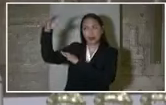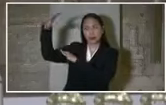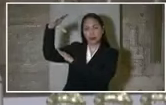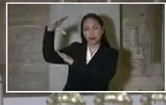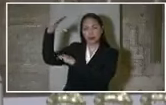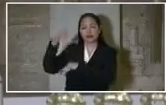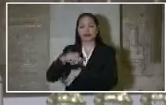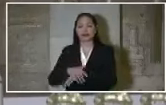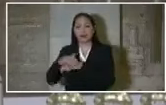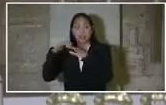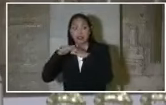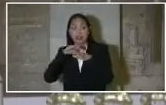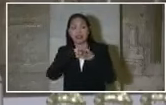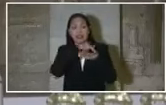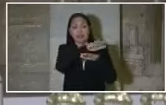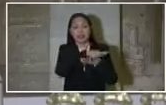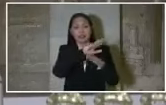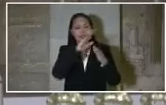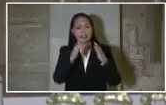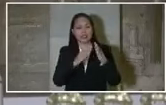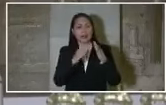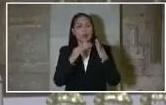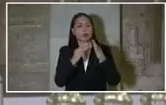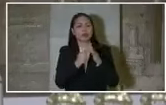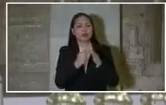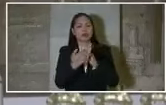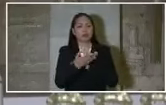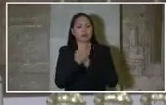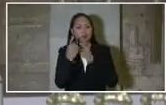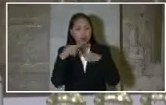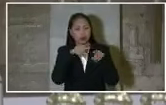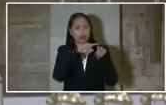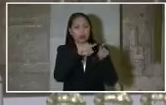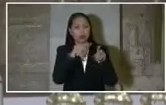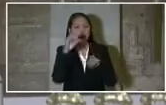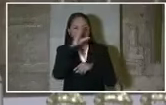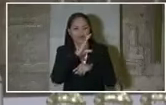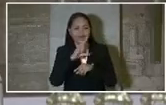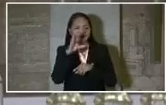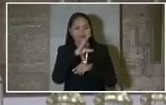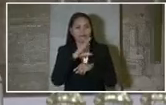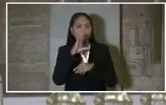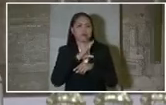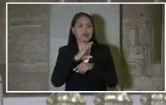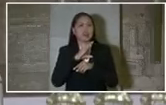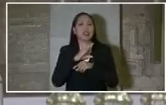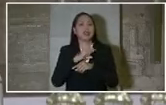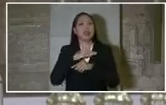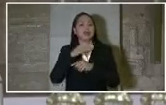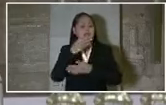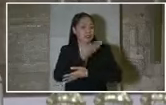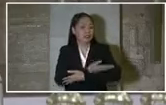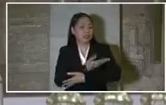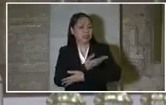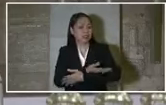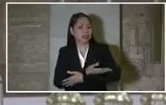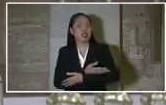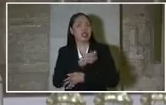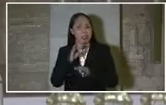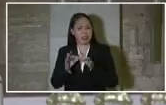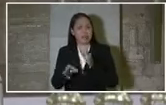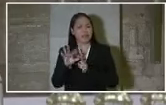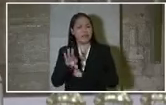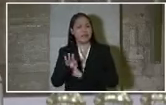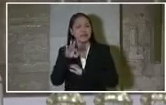said, "Go and search diligently for the child. When you have found him, bring me